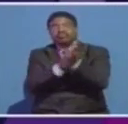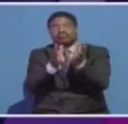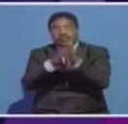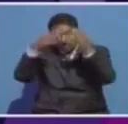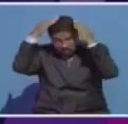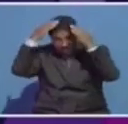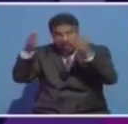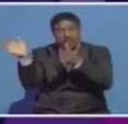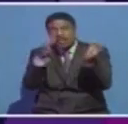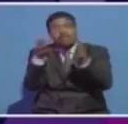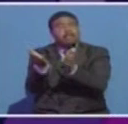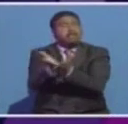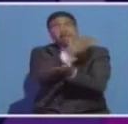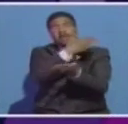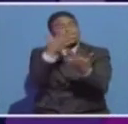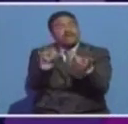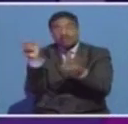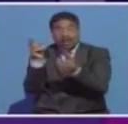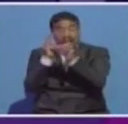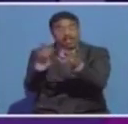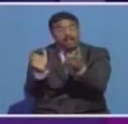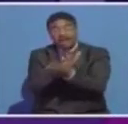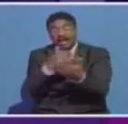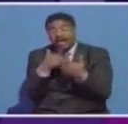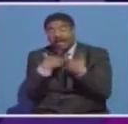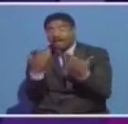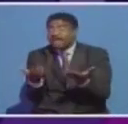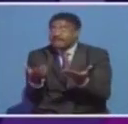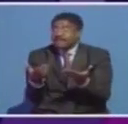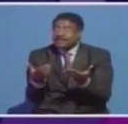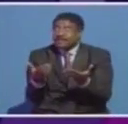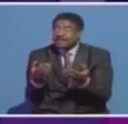some schools take 2-3 years before you can move in to help and